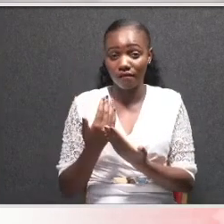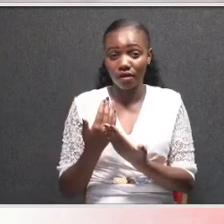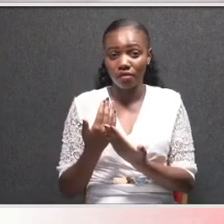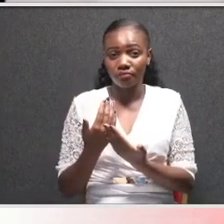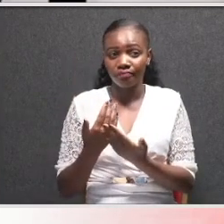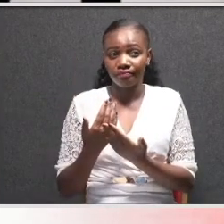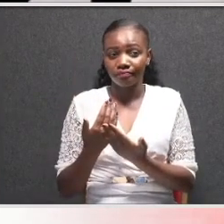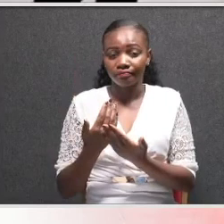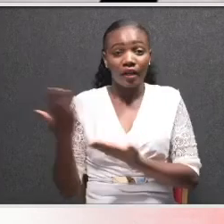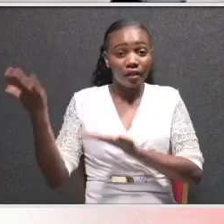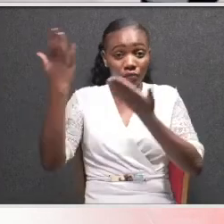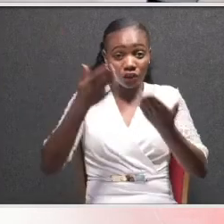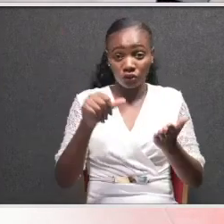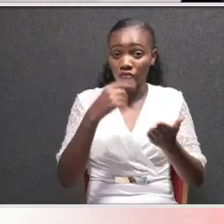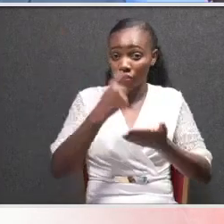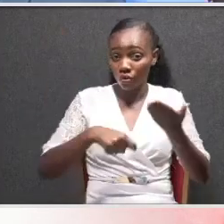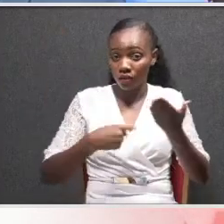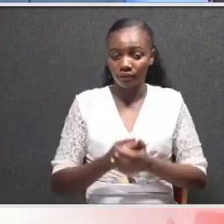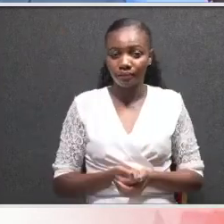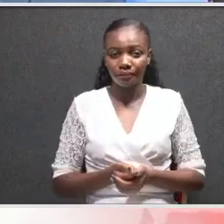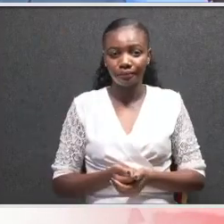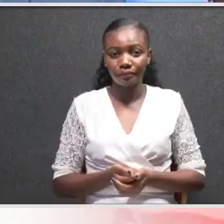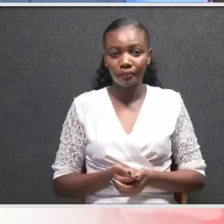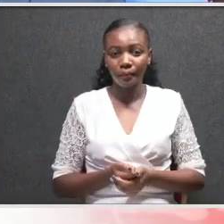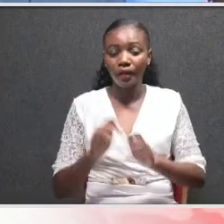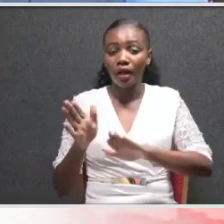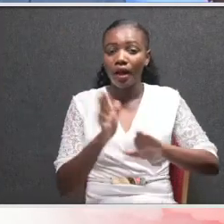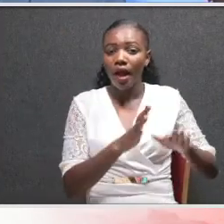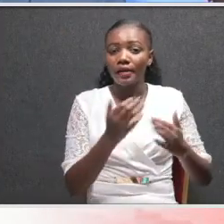costs. Well, let's head over to the